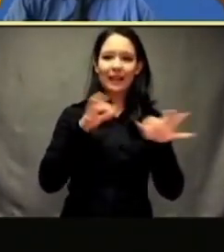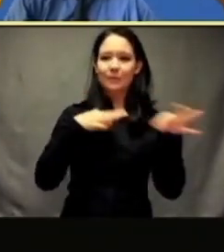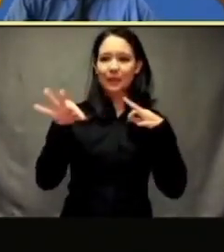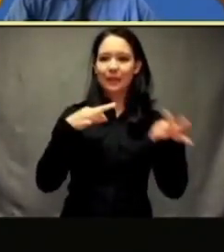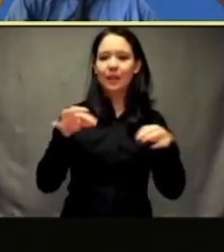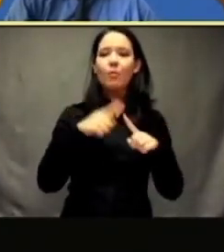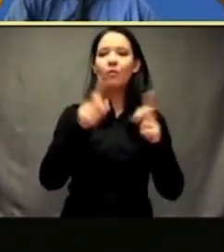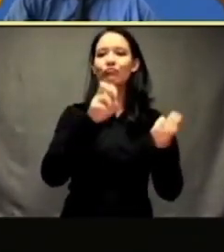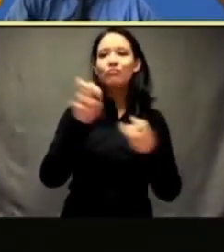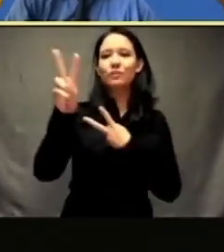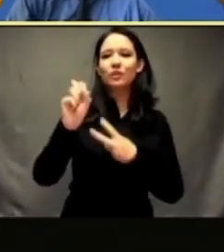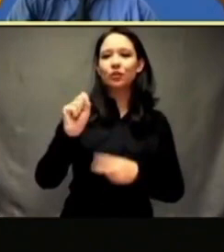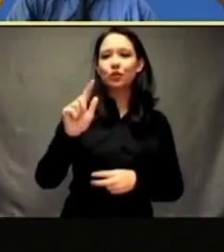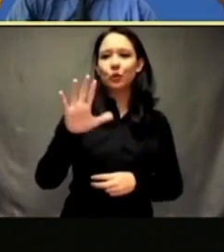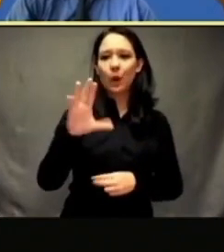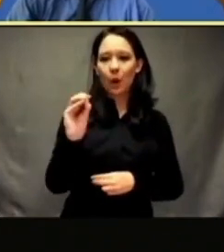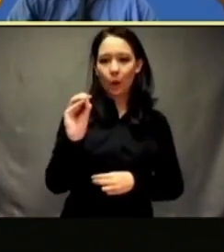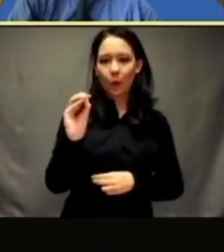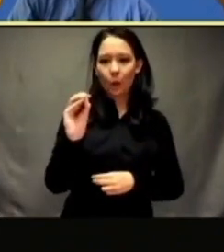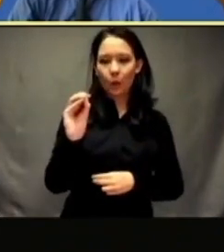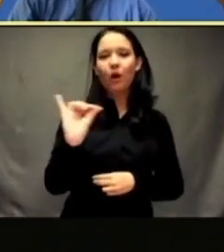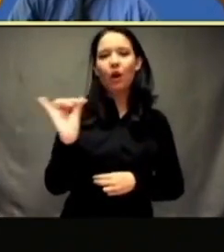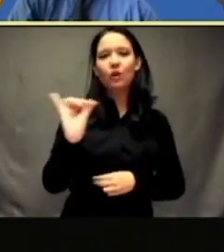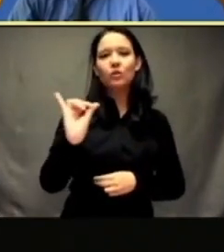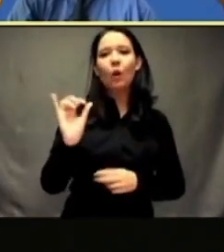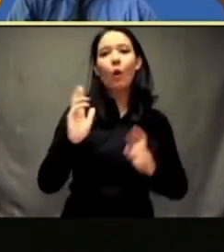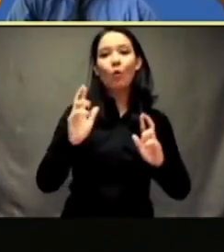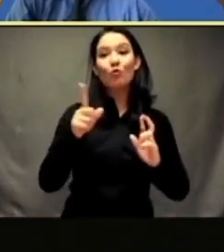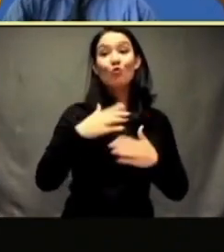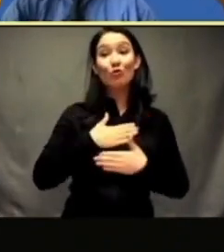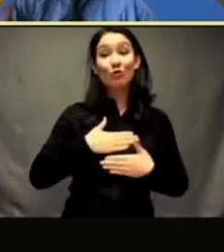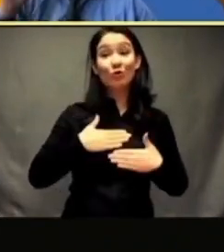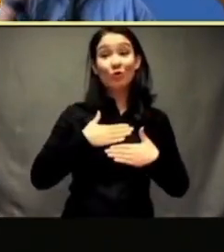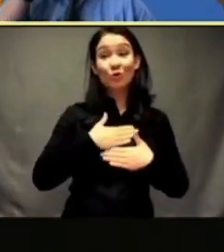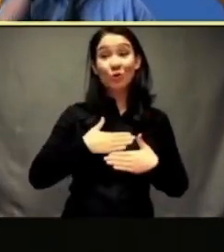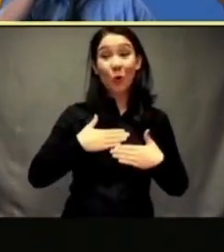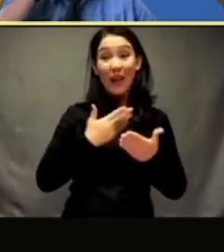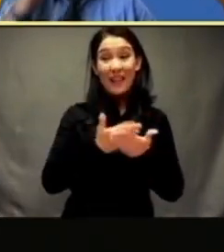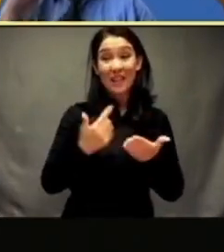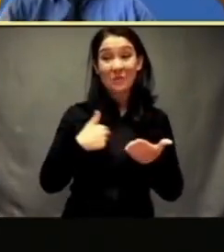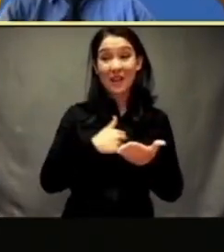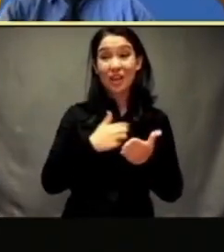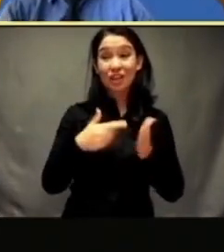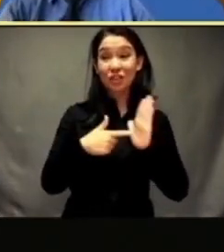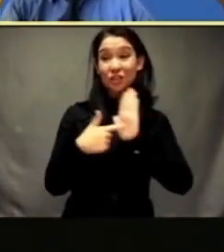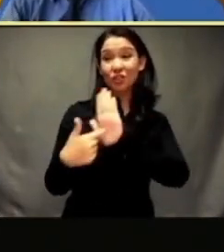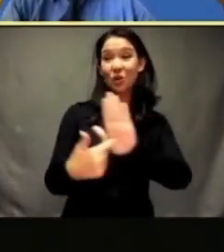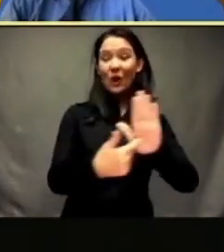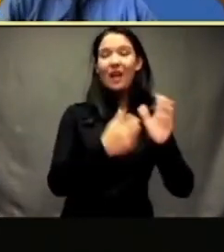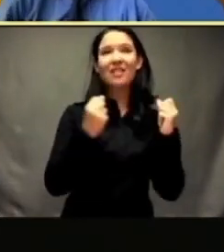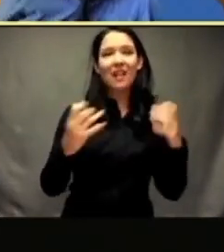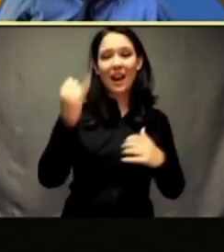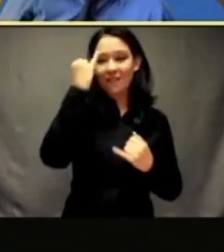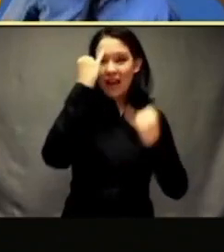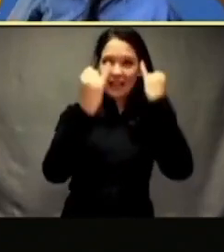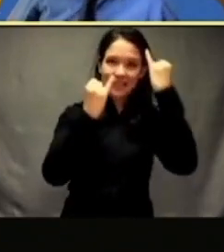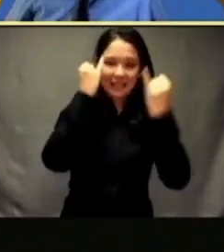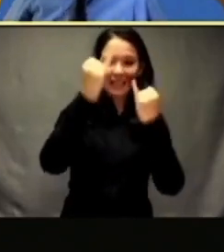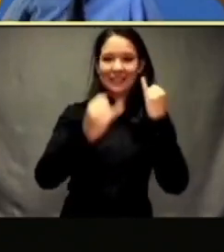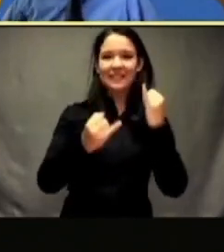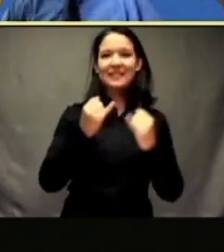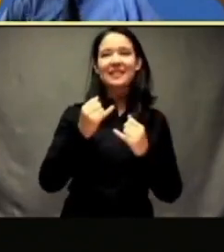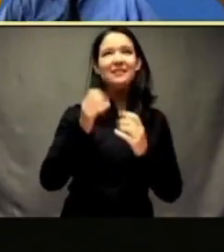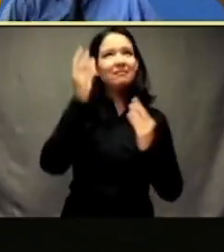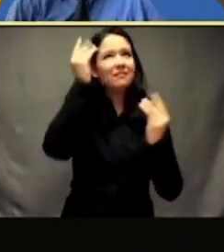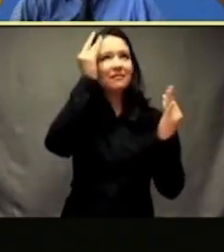the studio. And also, I hope you enjoy at least the things that we're showing you. And a lot of ideas are coming up in your